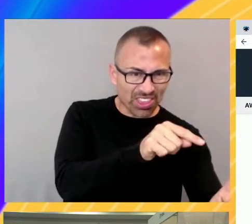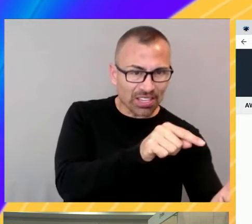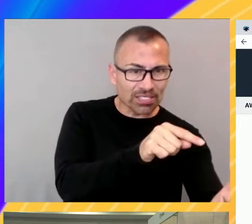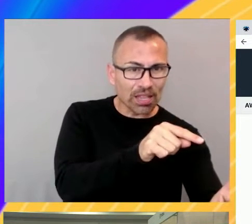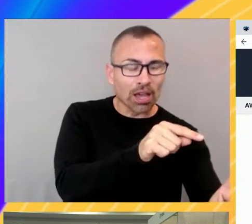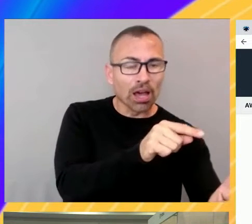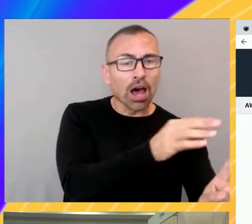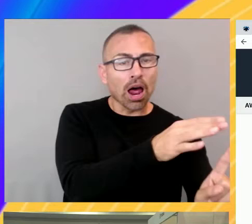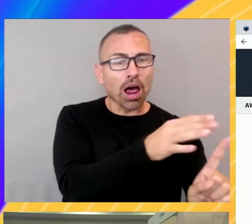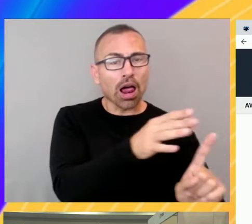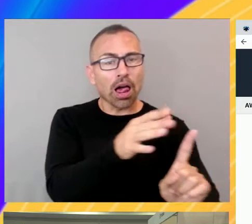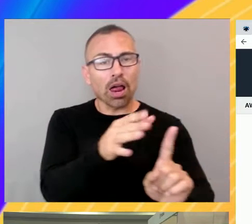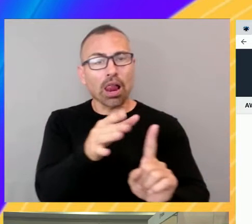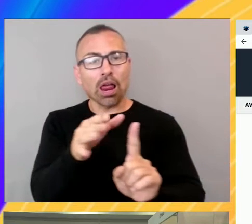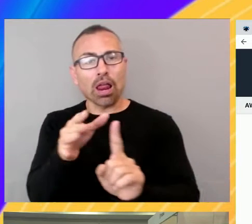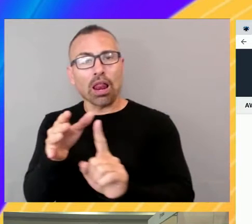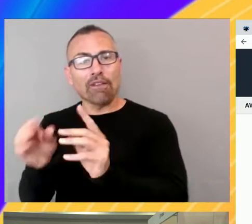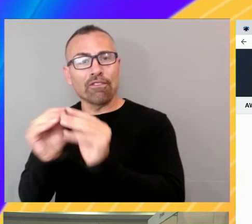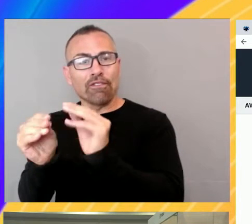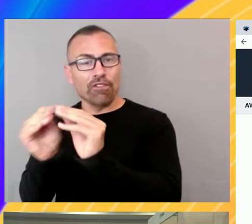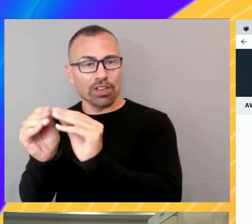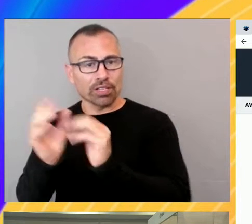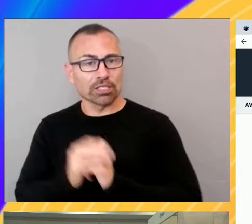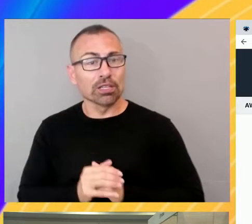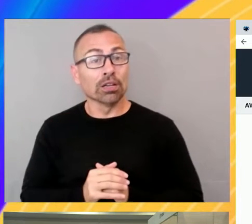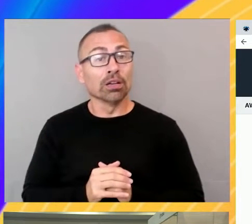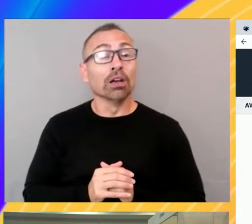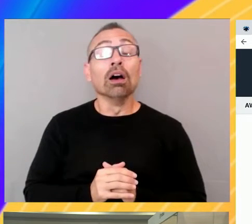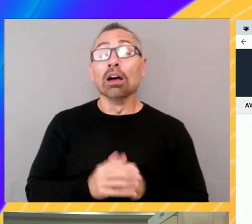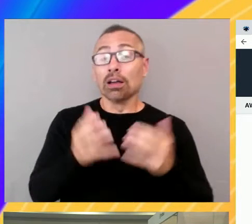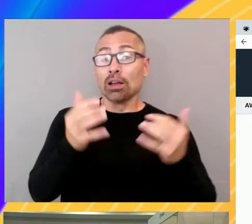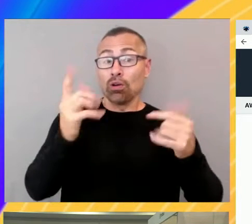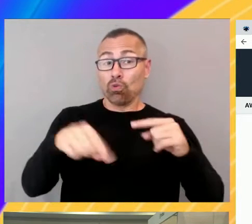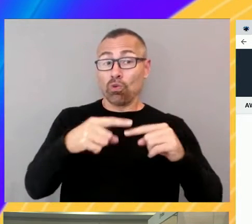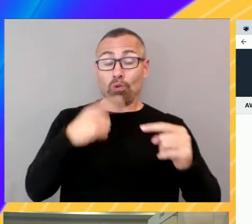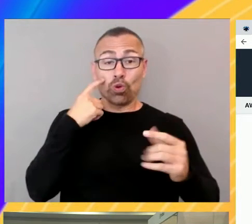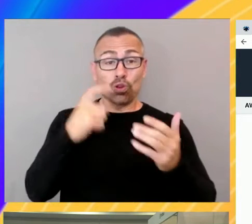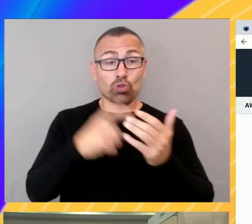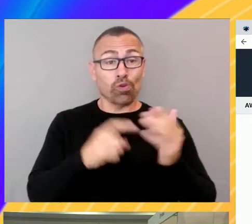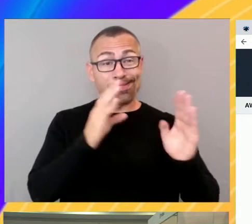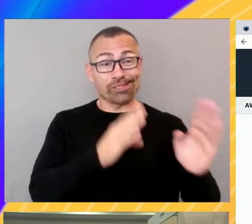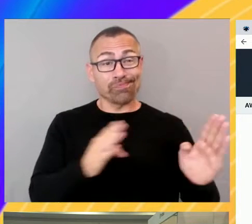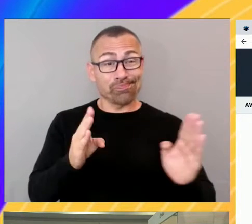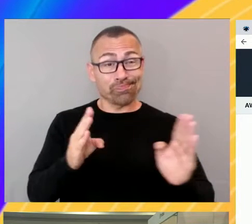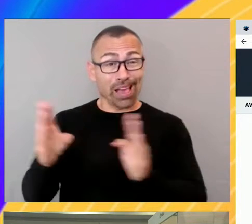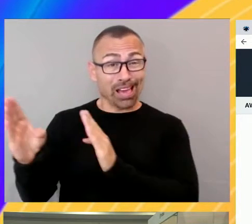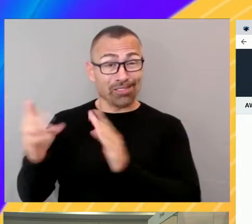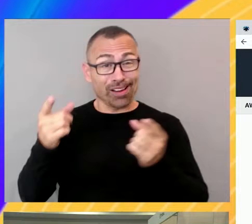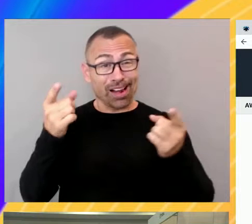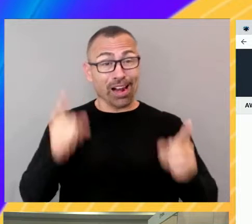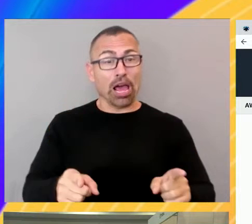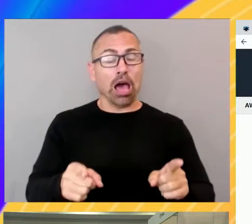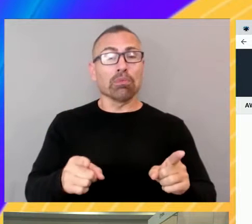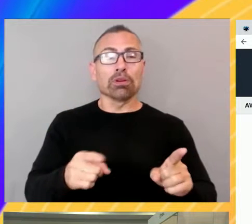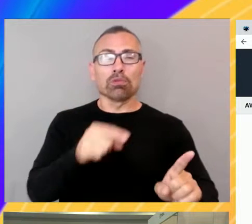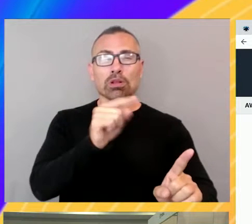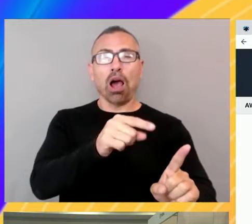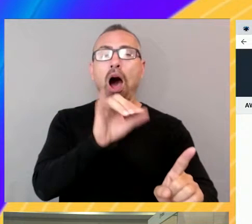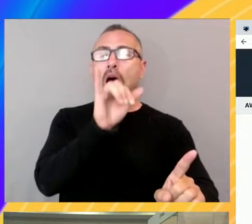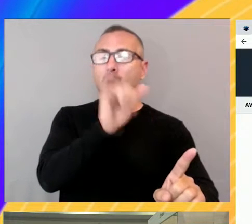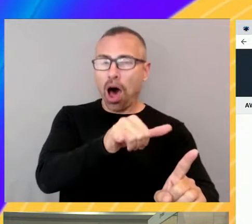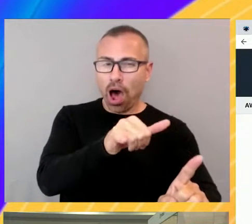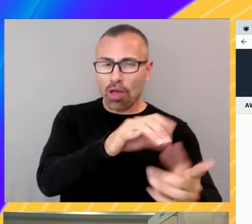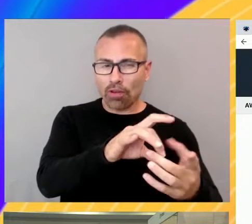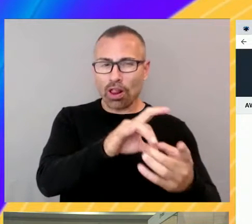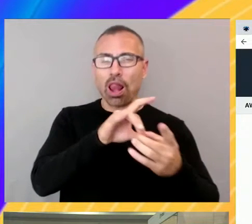patterns occurring, one of the how do we fix it items might be add this specific check to our operational readiness review. And so when our